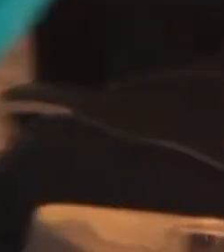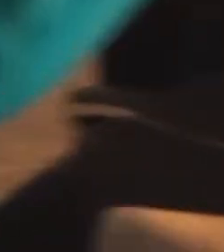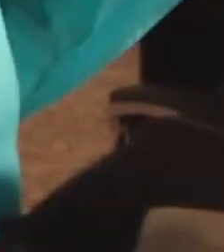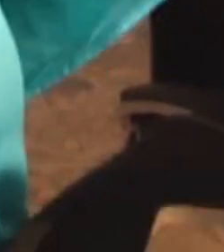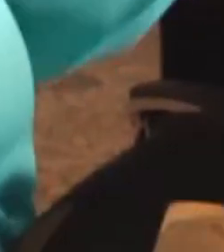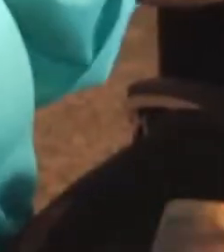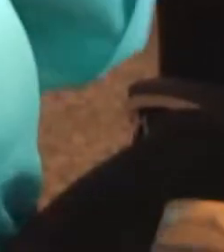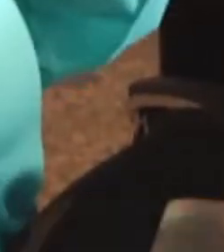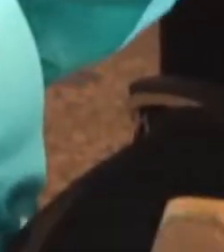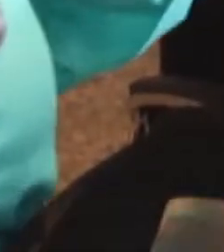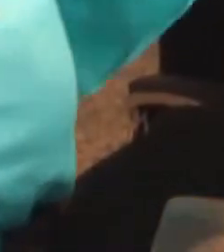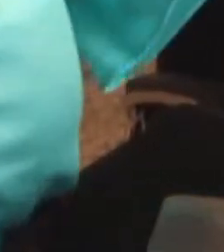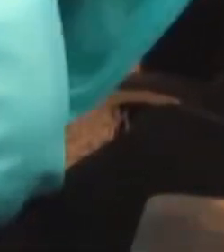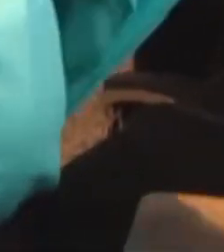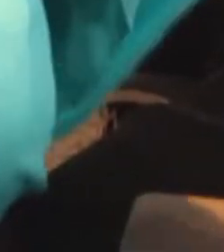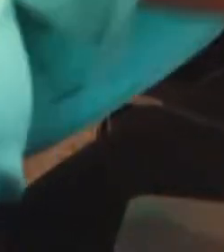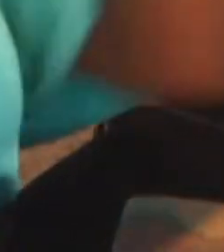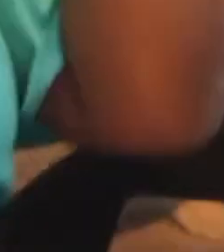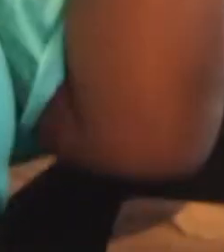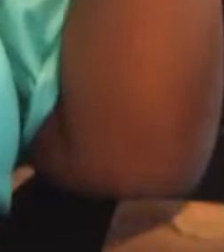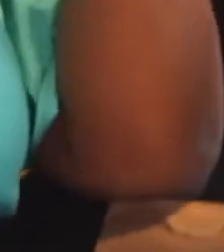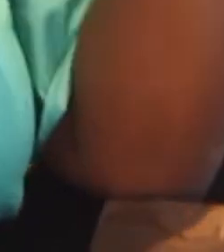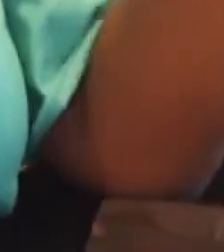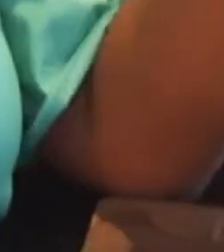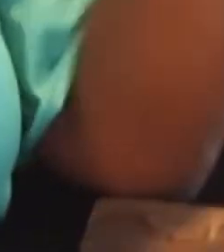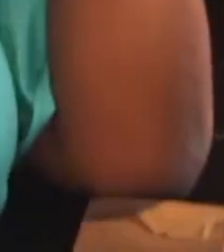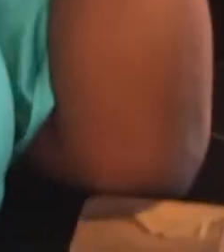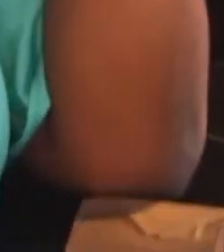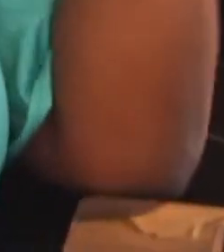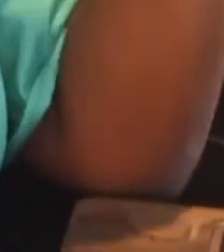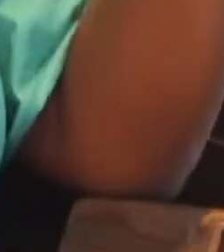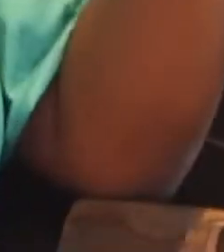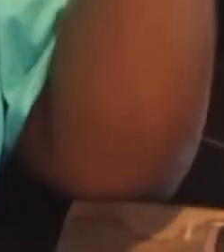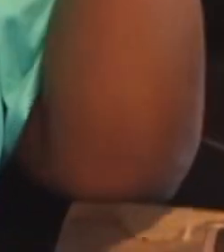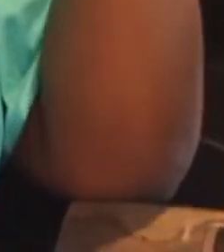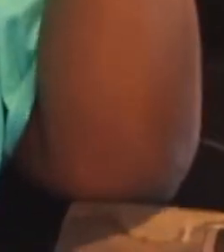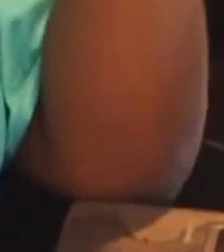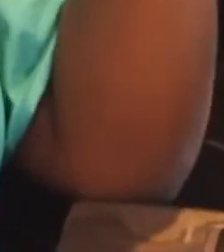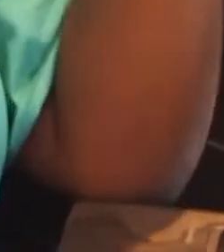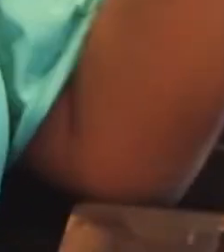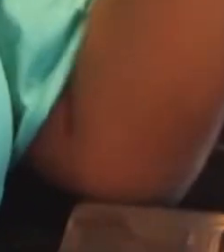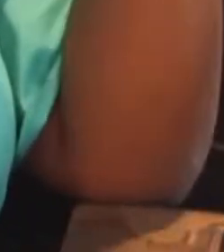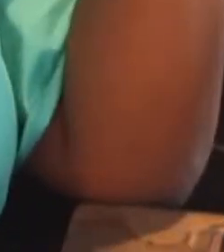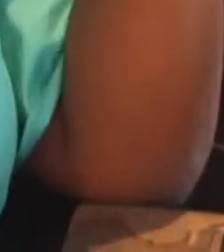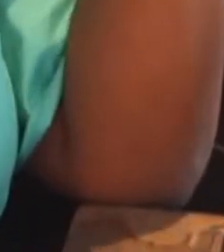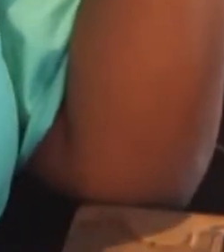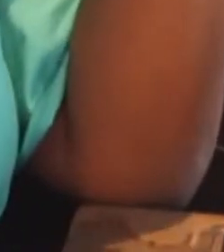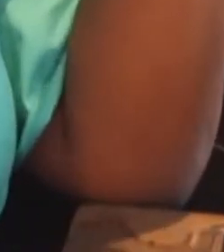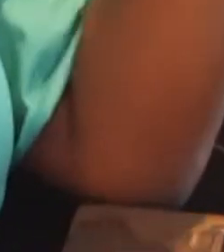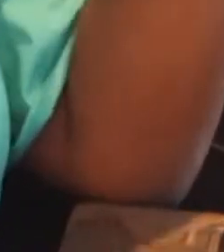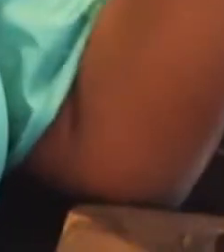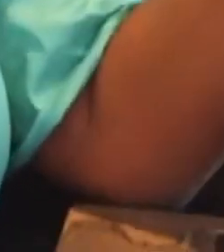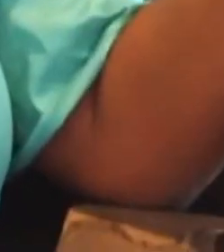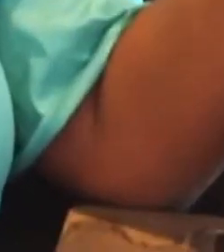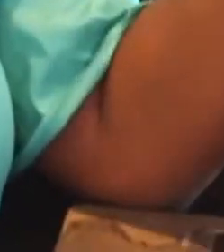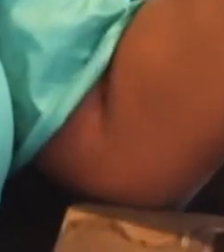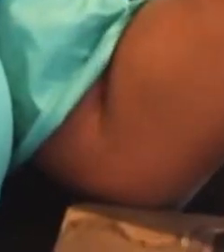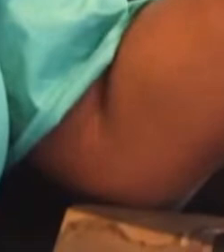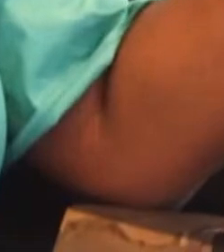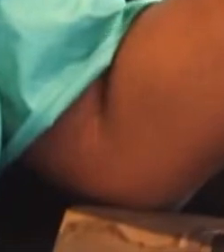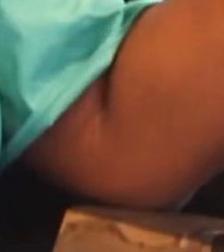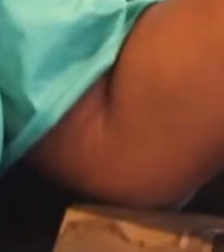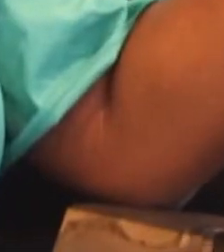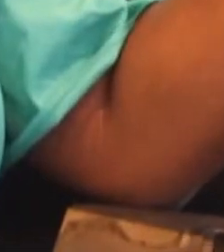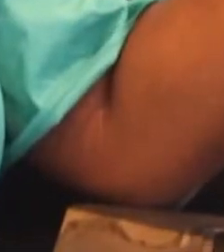see names, Dibabe, you know, now I'm being able to link the name and the face. And I'm